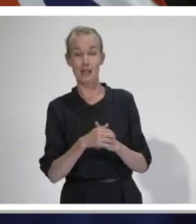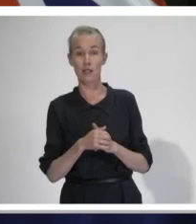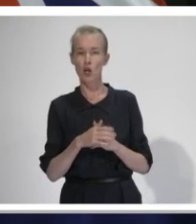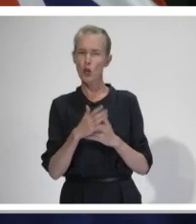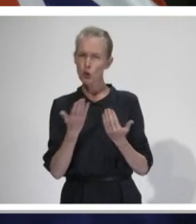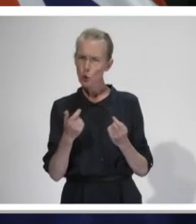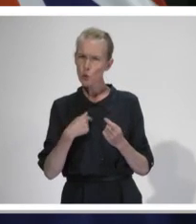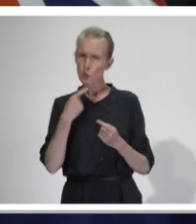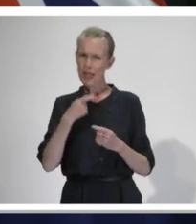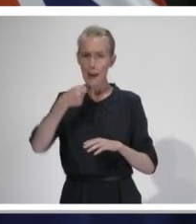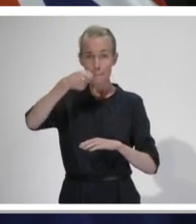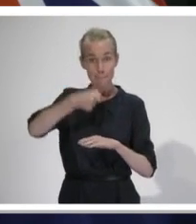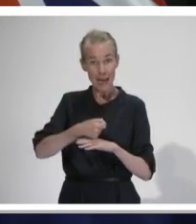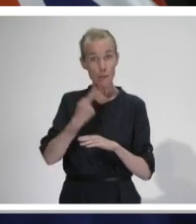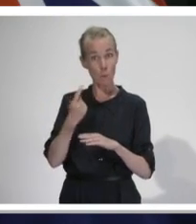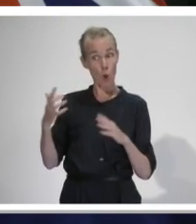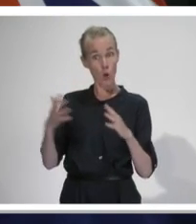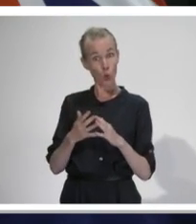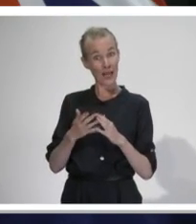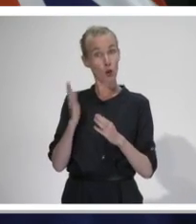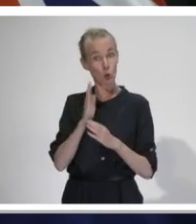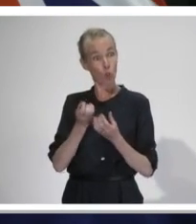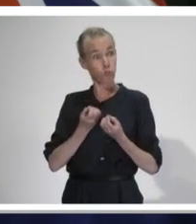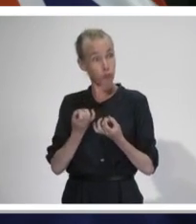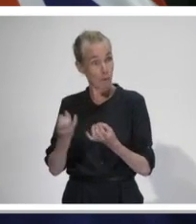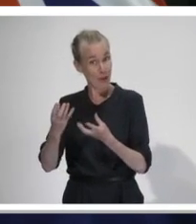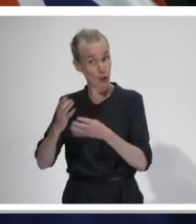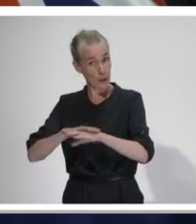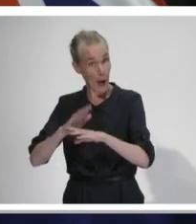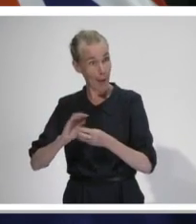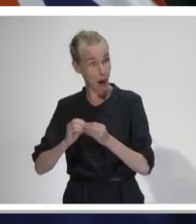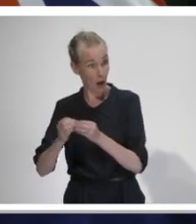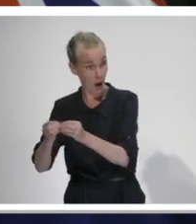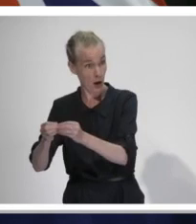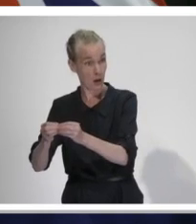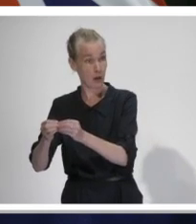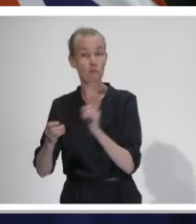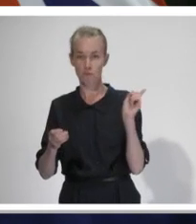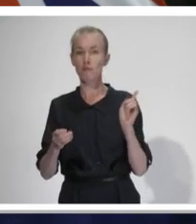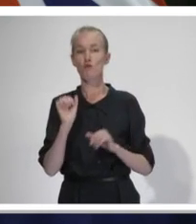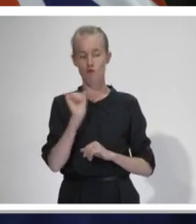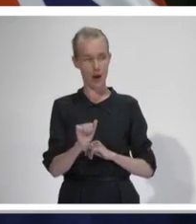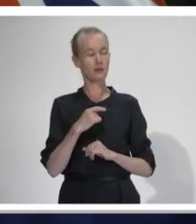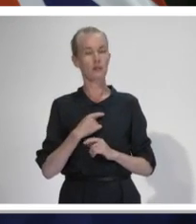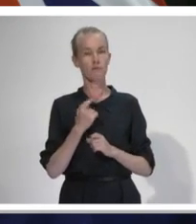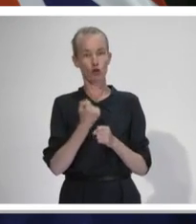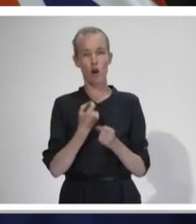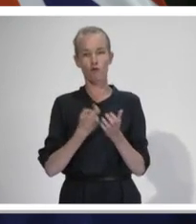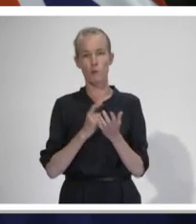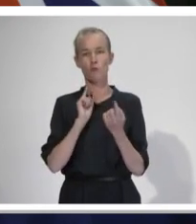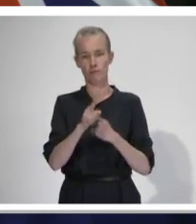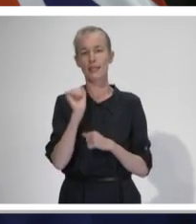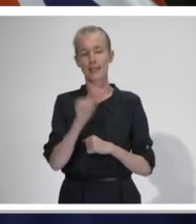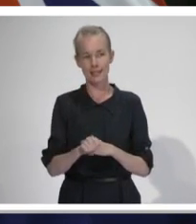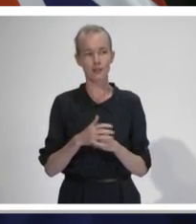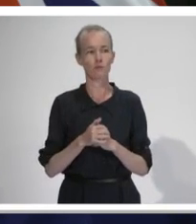a week for WEED level 4 lifts, regardless if that's in 1 week, 2 weeks or 3 weeks? That's correct. Always That's correct. With regards to the